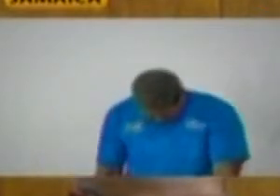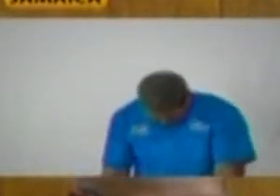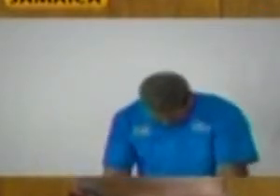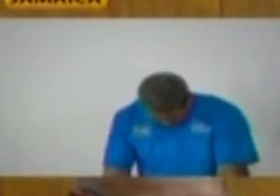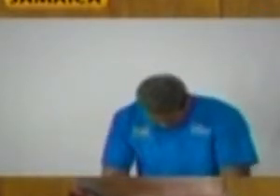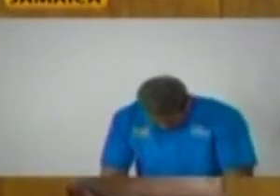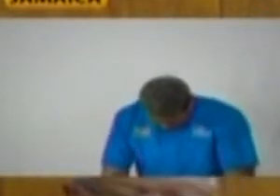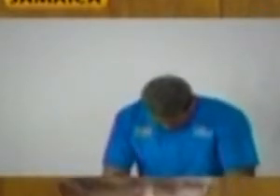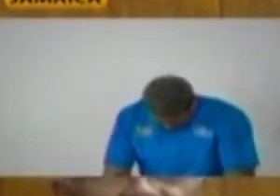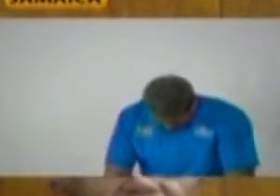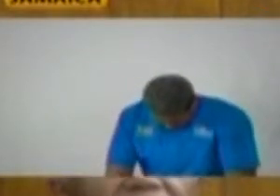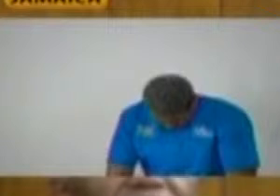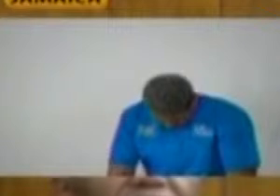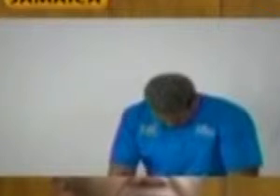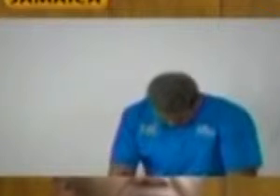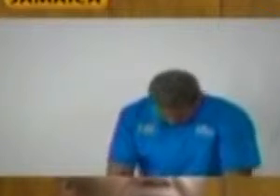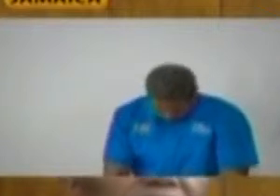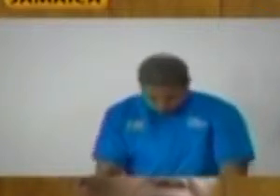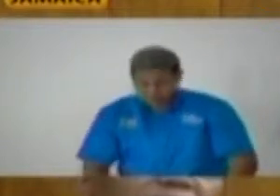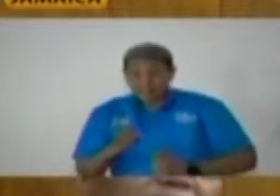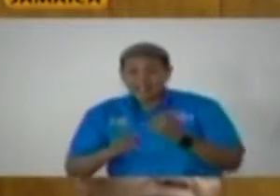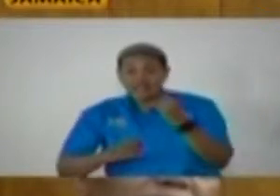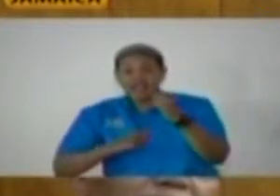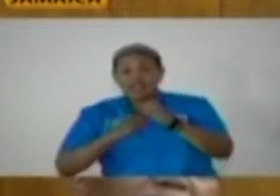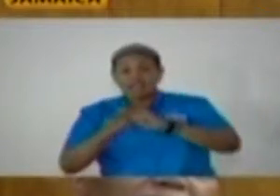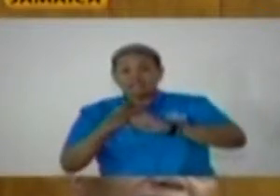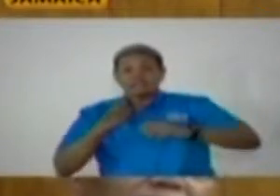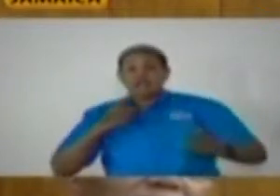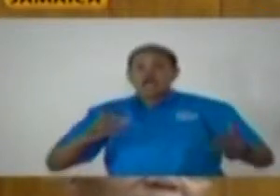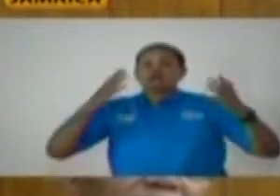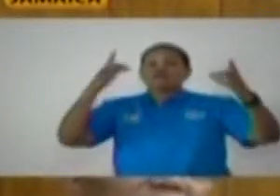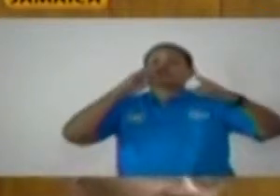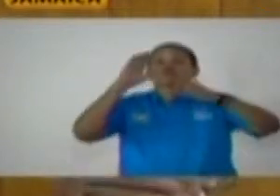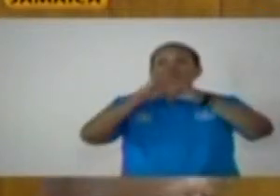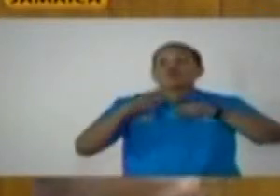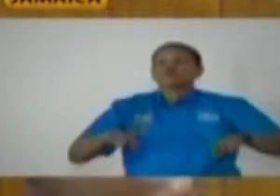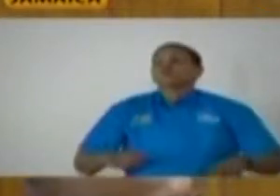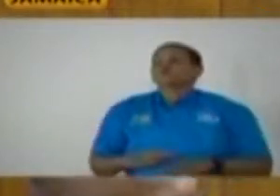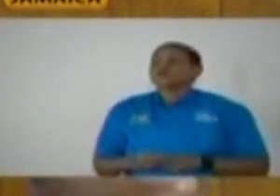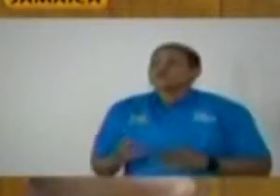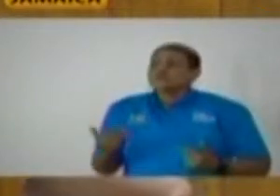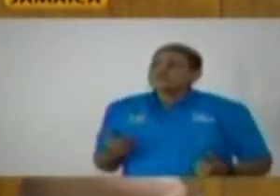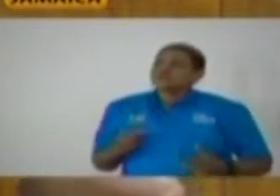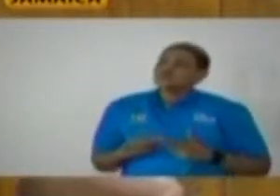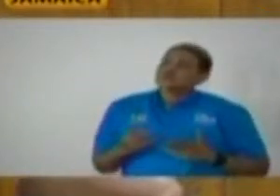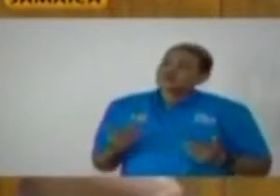raised it. There were promises it coming soon. I hear again it coming soon. Every